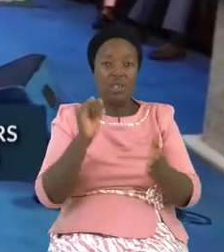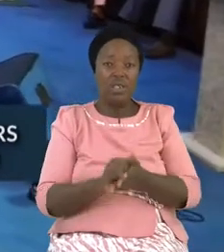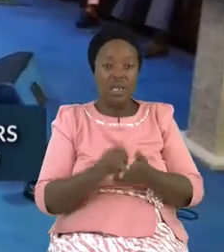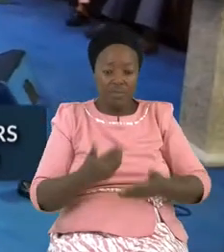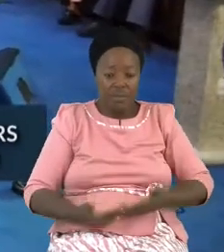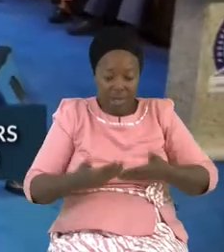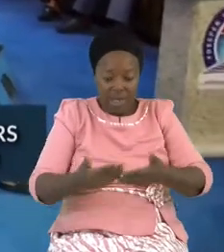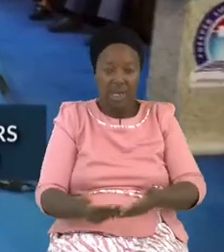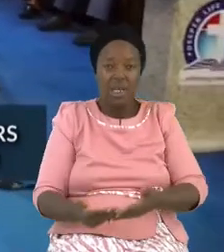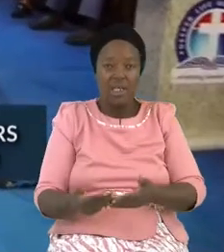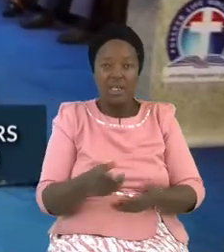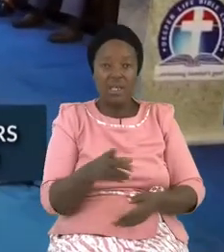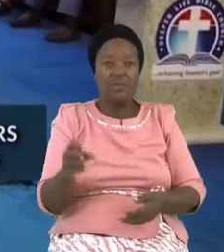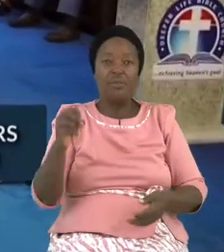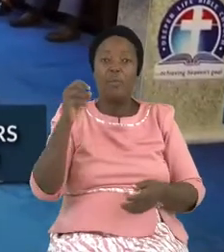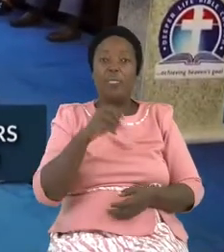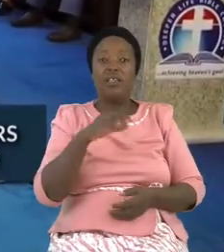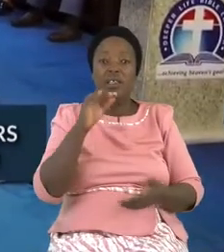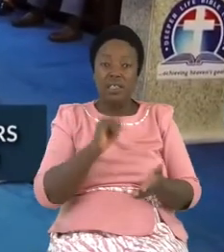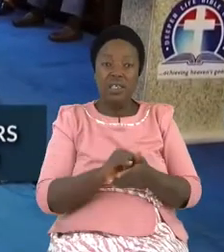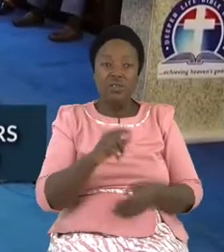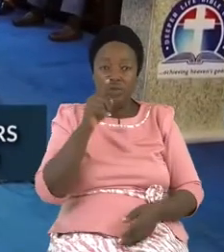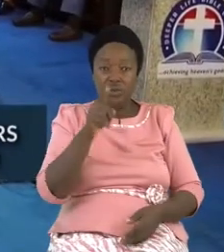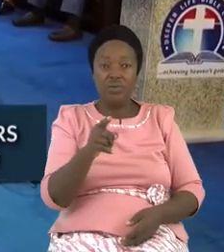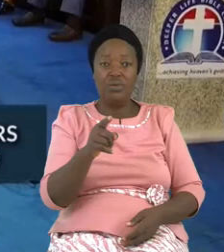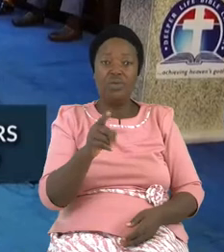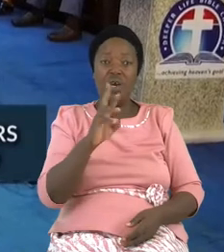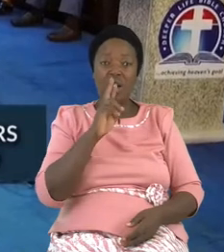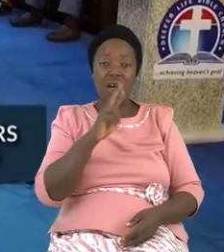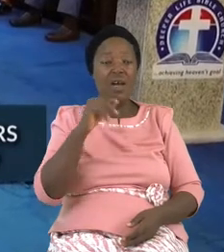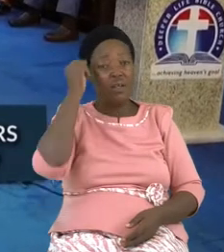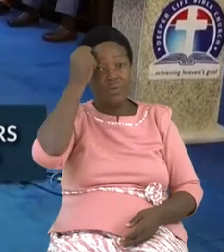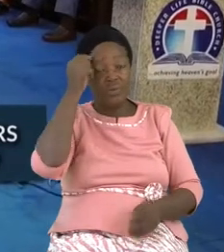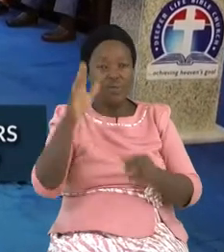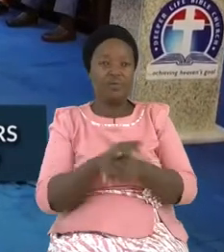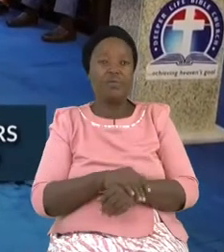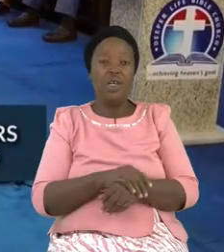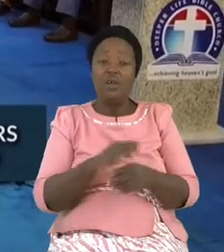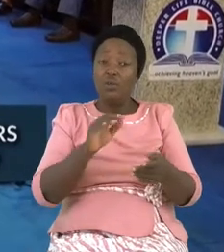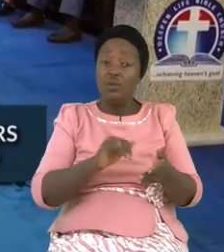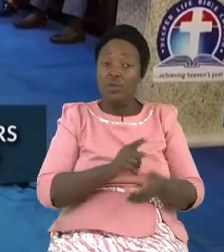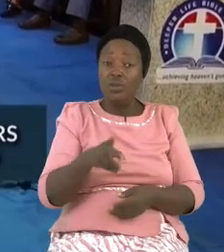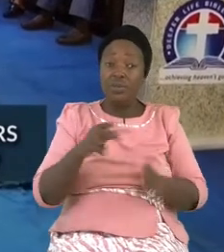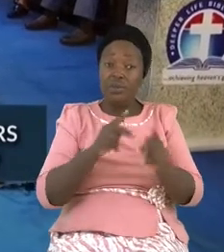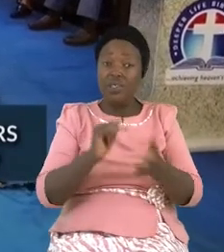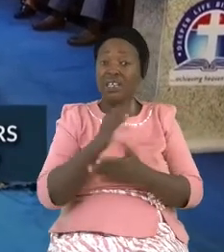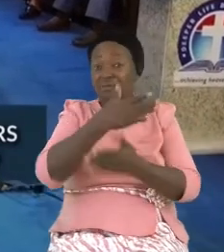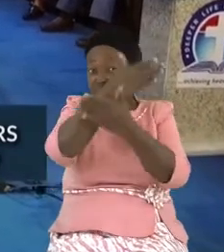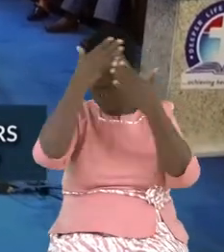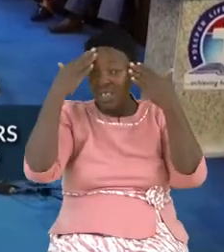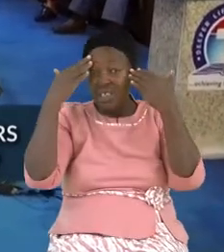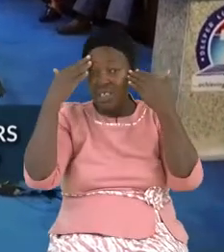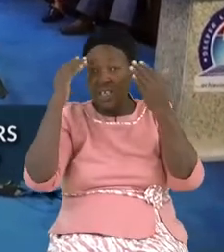thee, thou art unmindful. Those are the people, they forget that they are not here